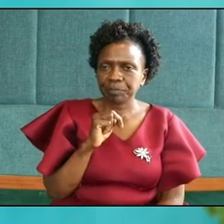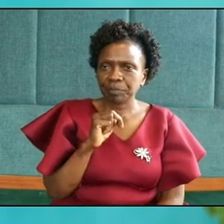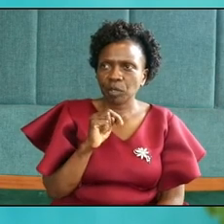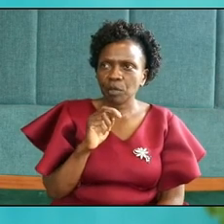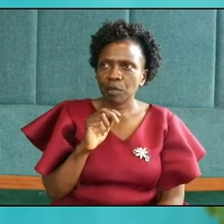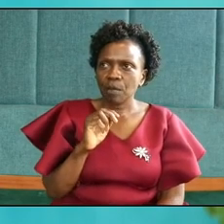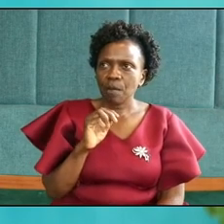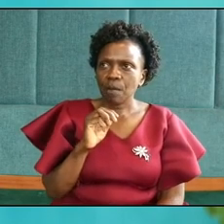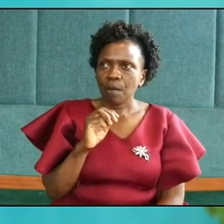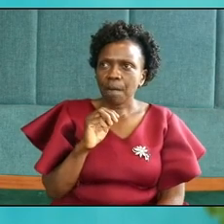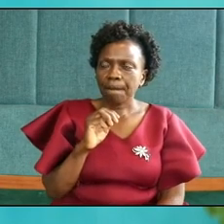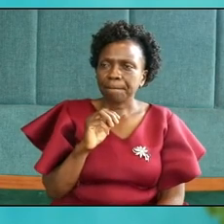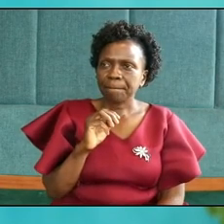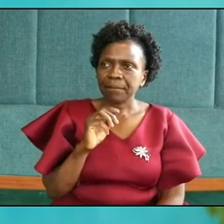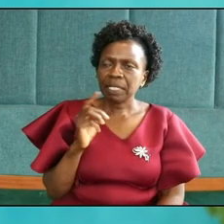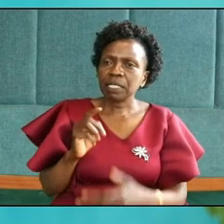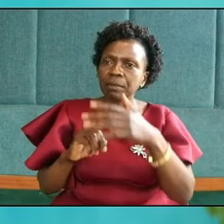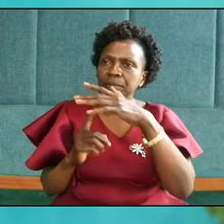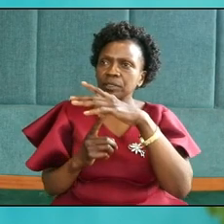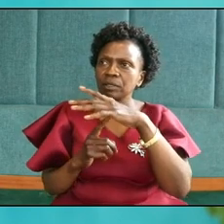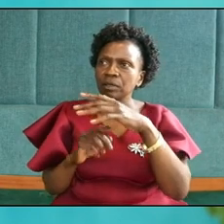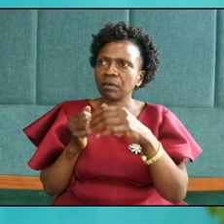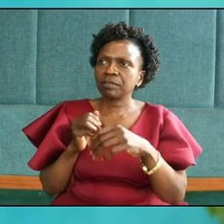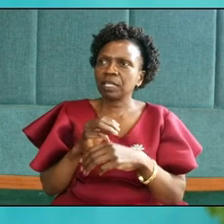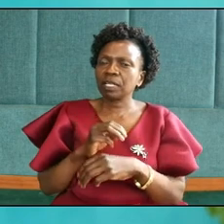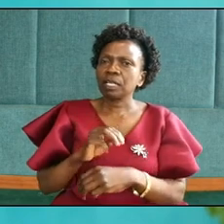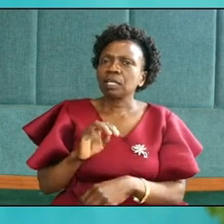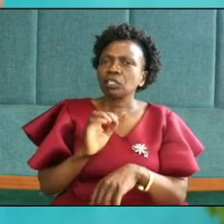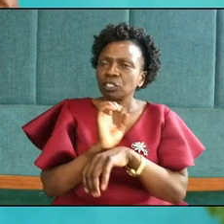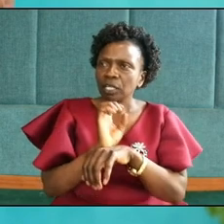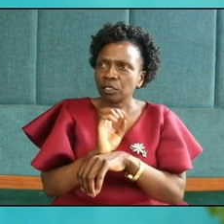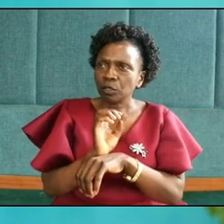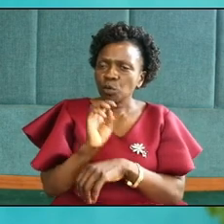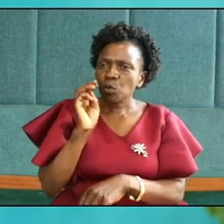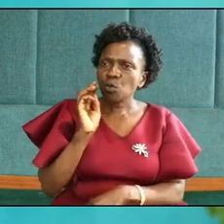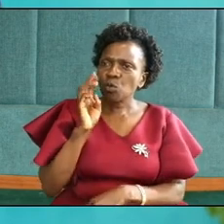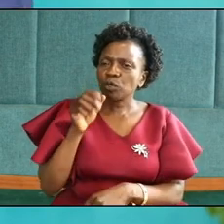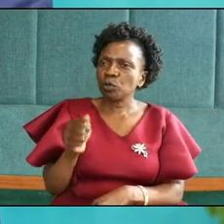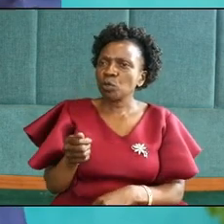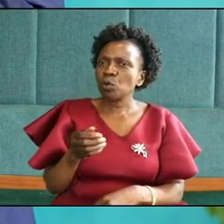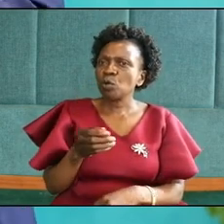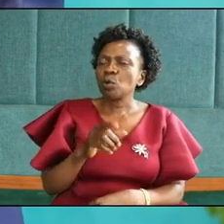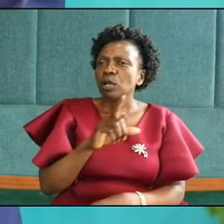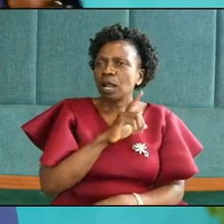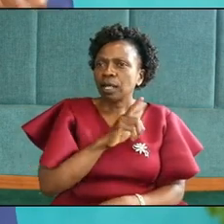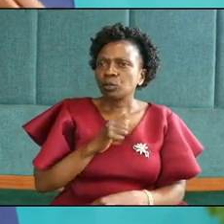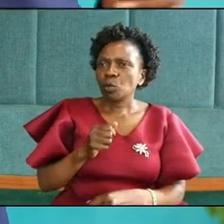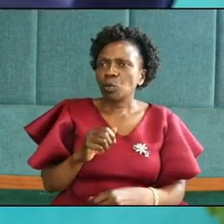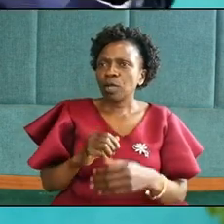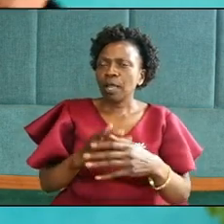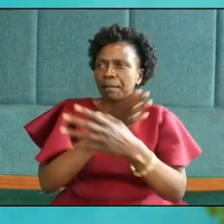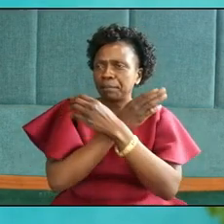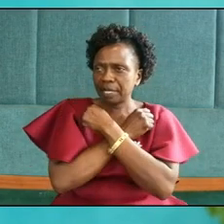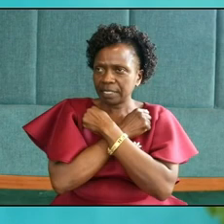We have a bigger thing, my dear friends. Church, who do you want to embrace chaplaincy? Who do you want to embrace chaplaincy? Who do you want to be